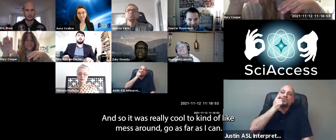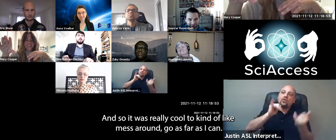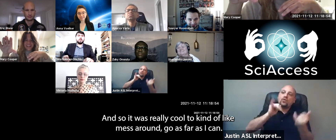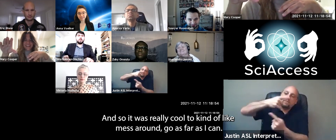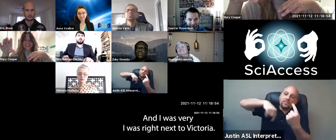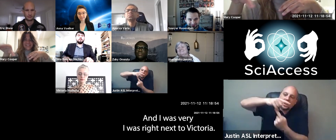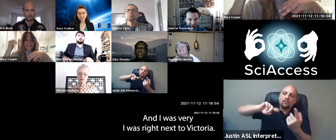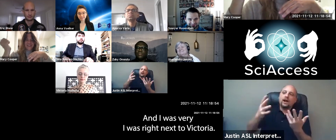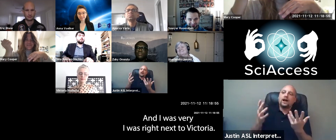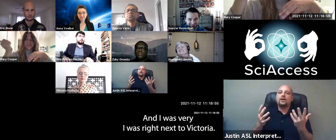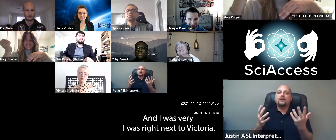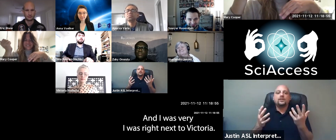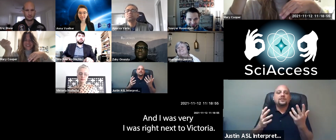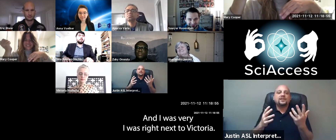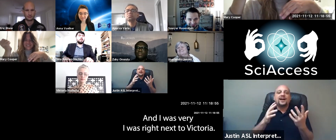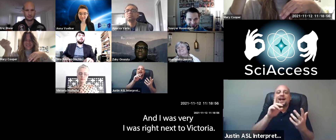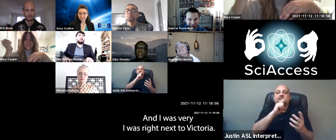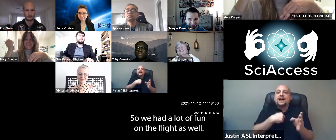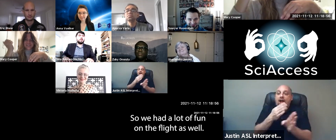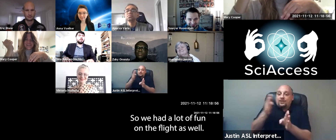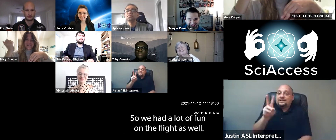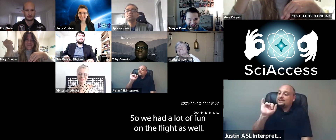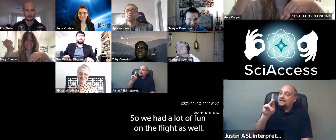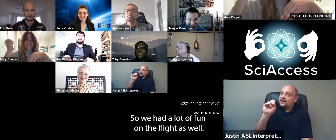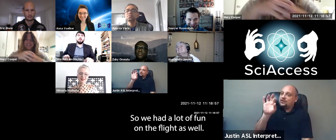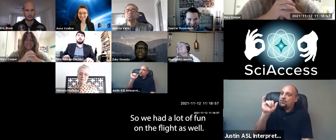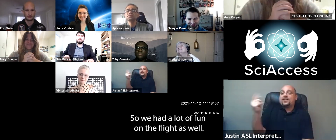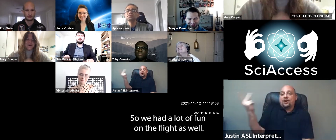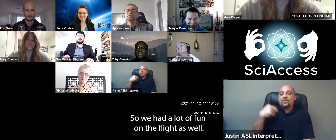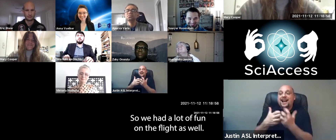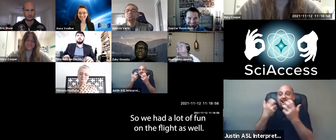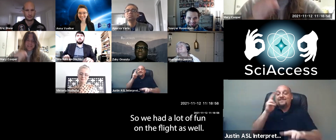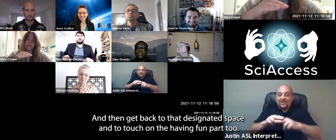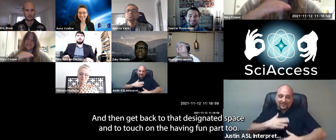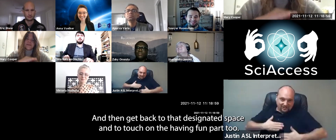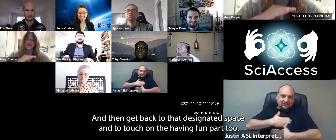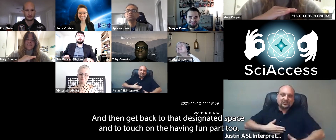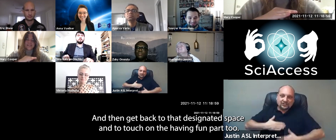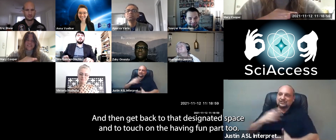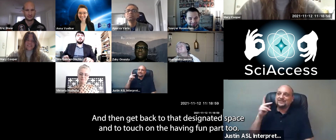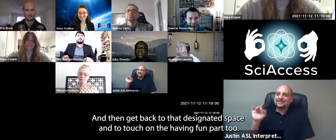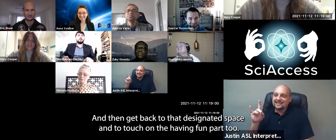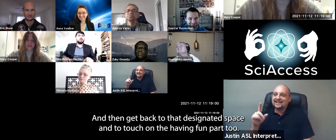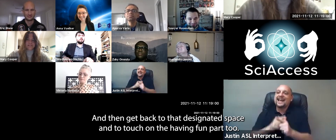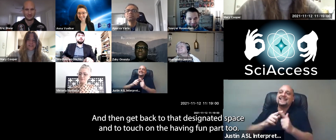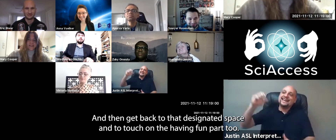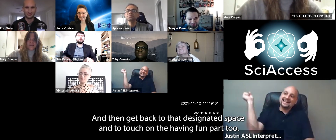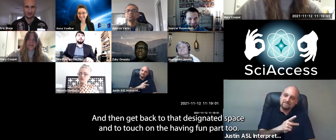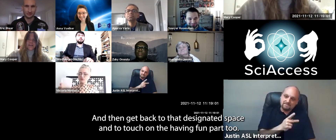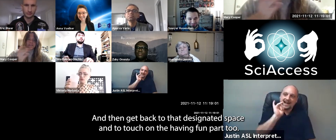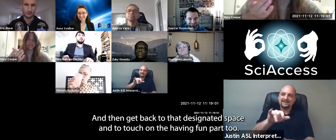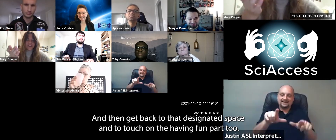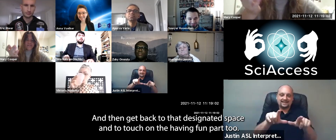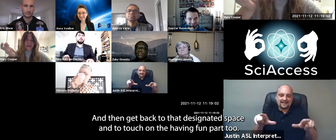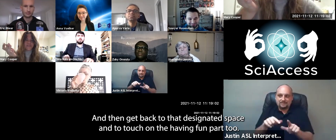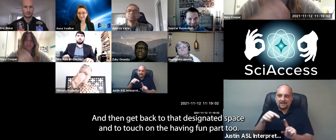as far as I can. And I was right next to Victoria, so we had a lot of fun on the flight as well. And then get back to that designated space. And